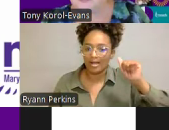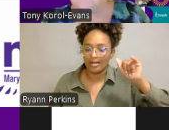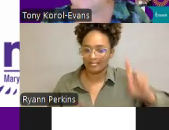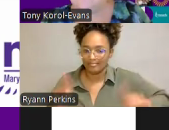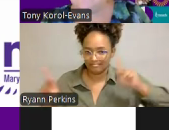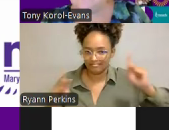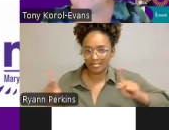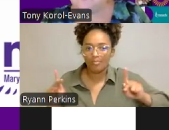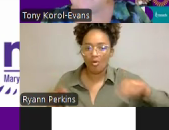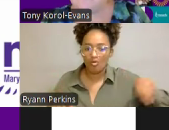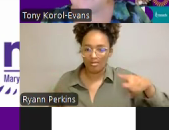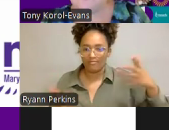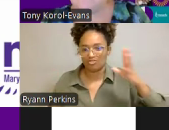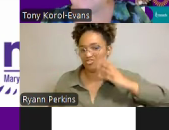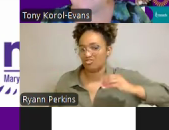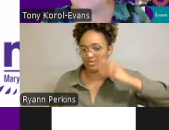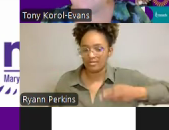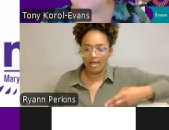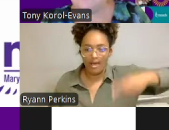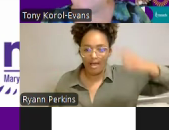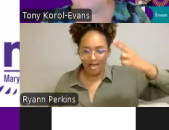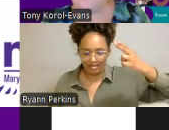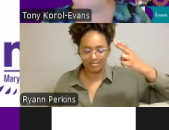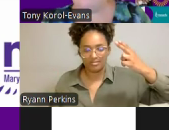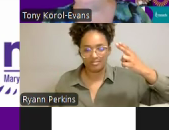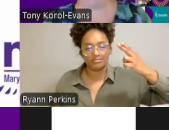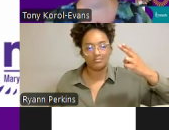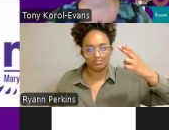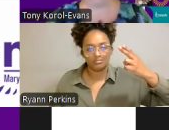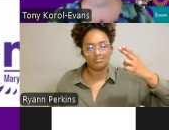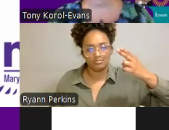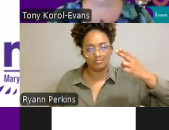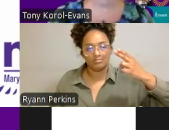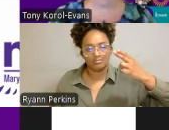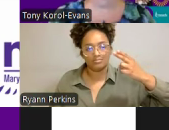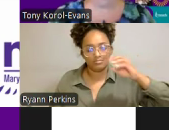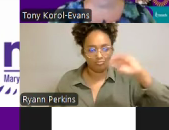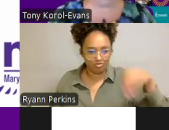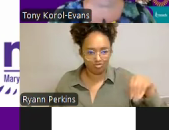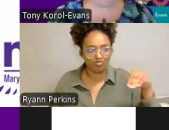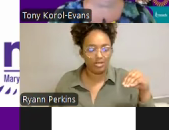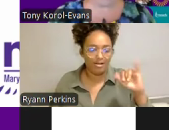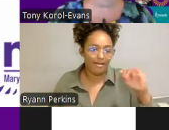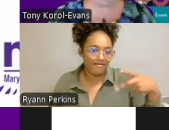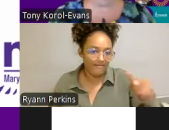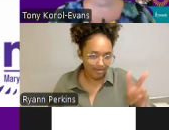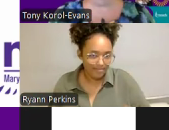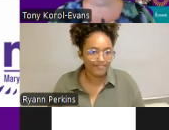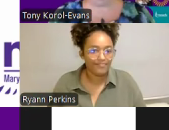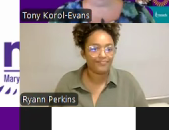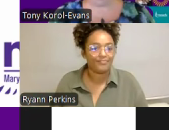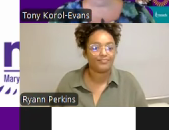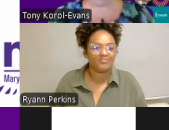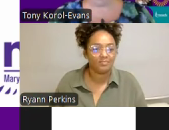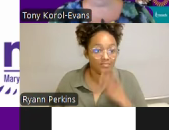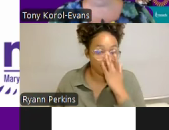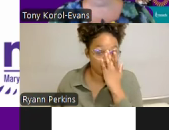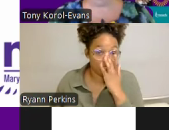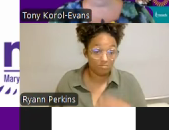said, I don't understand the graph with percent of women versus male have been raped. Oh, that was the previous slide. Let's go. Can we go back one, Alyssa, so I can answer